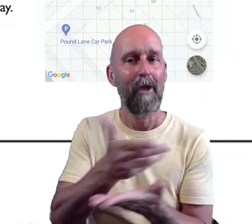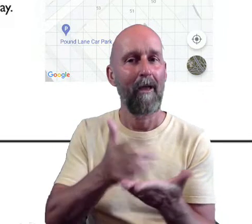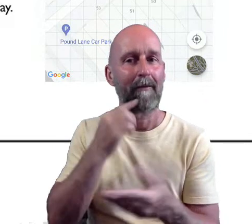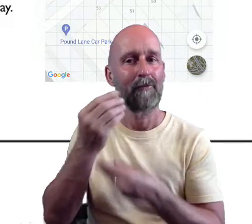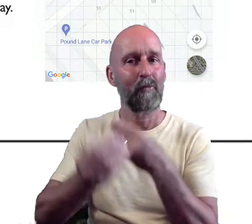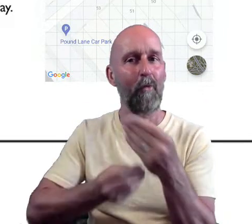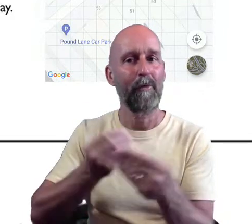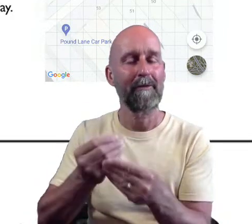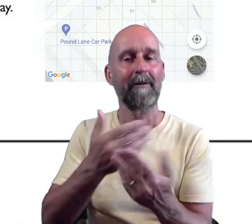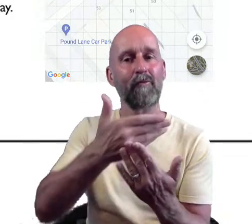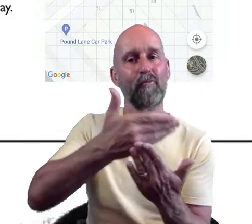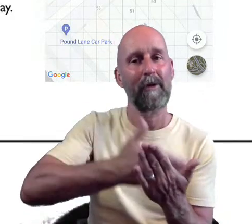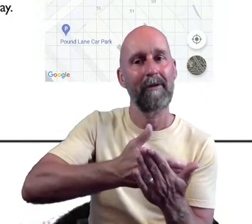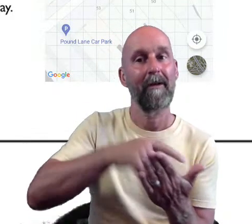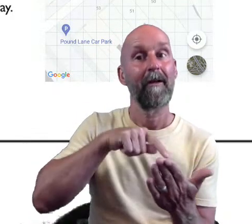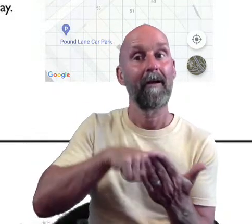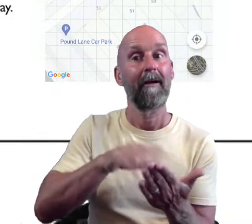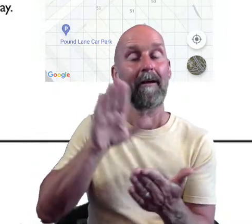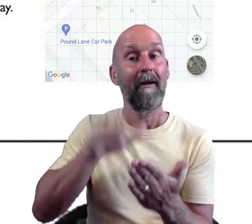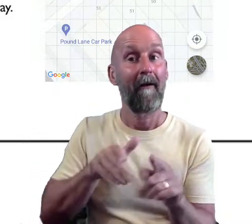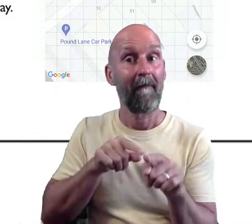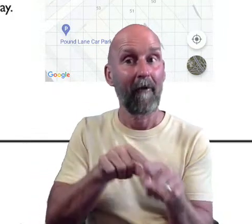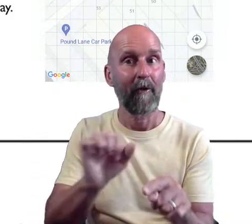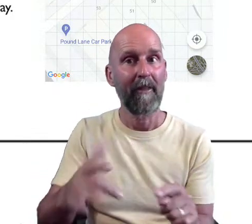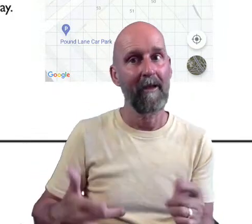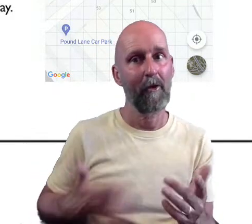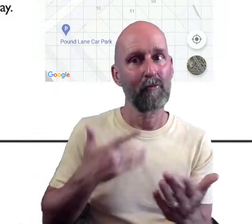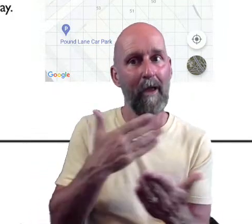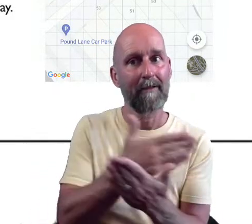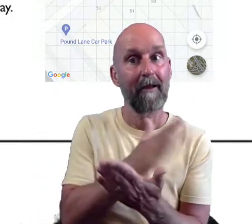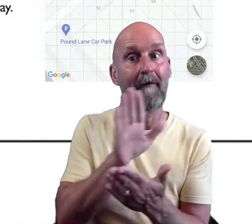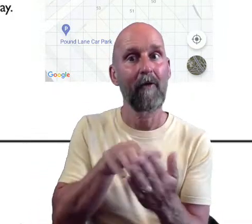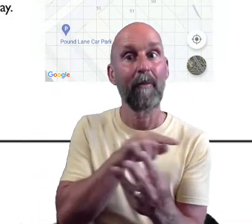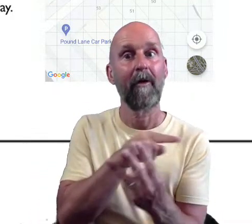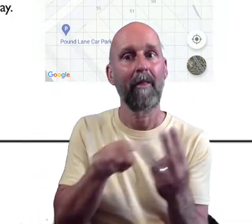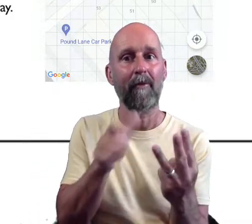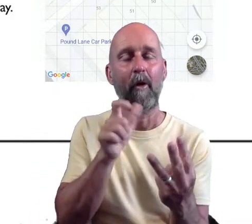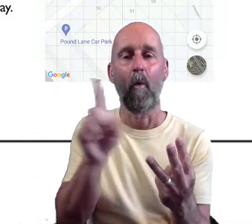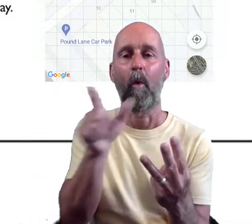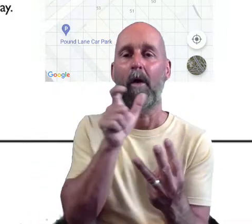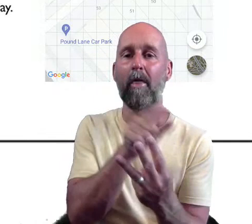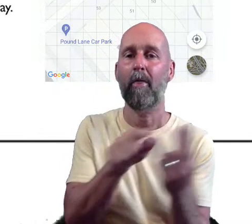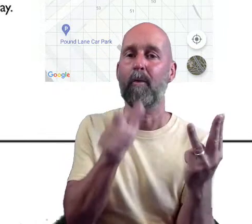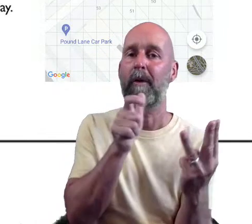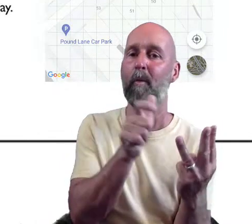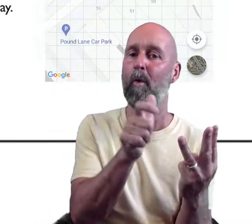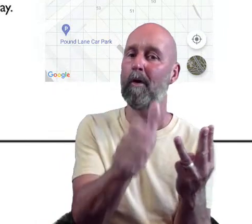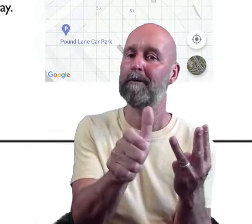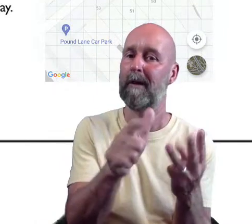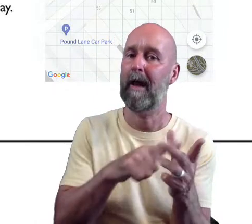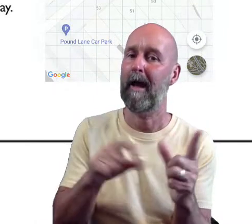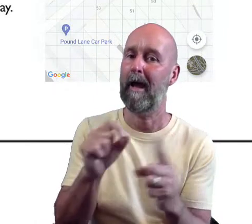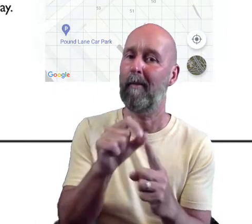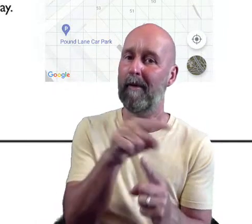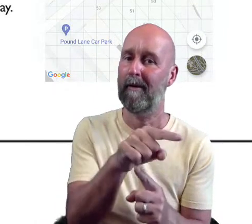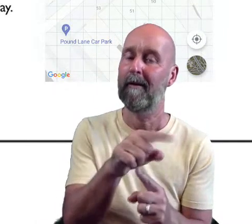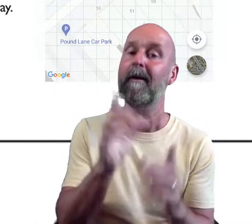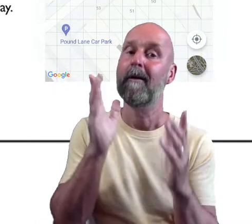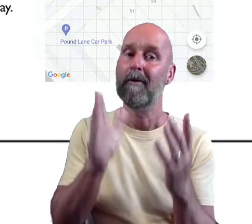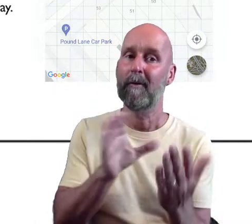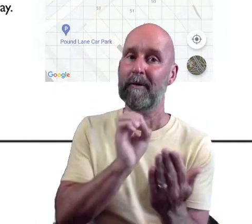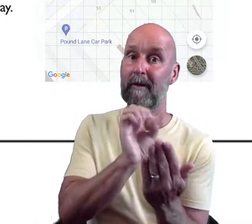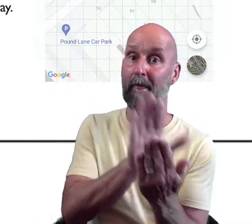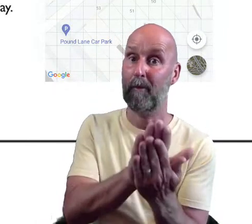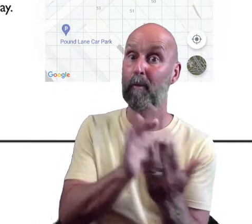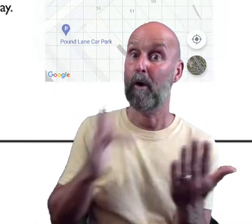written using their addresses on what 3 words. So each story must use all of the words that are in its 3-word address